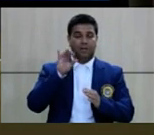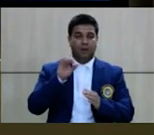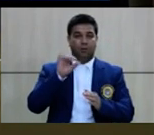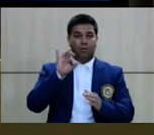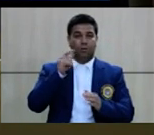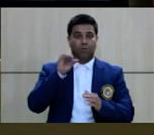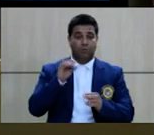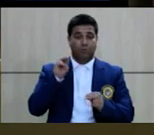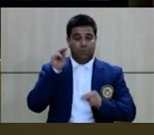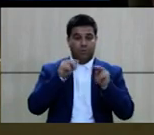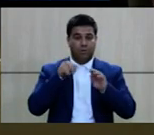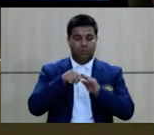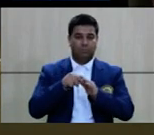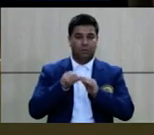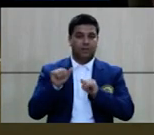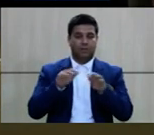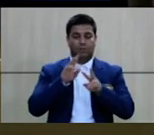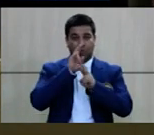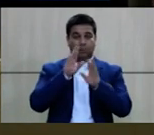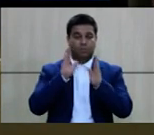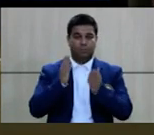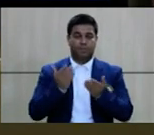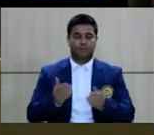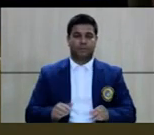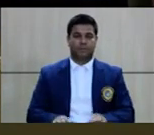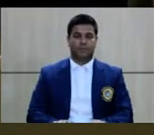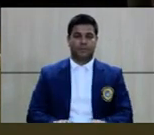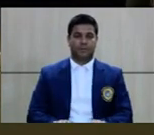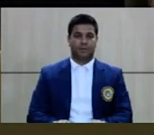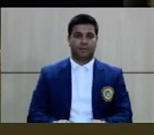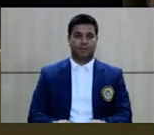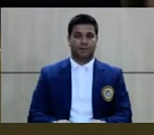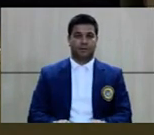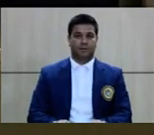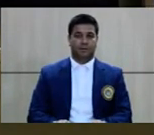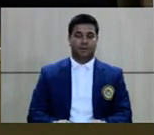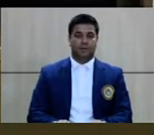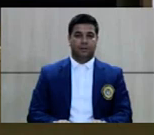bo'yicha laboratoriya mashg'uloti bilan tanishib chiqamiz.